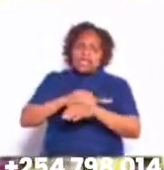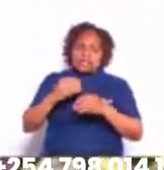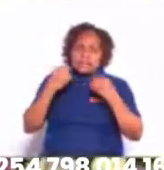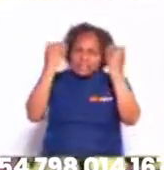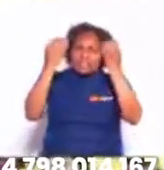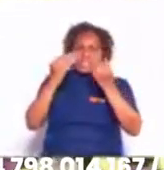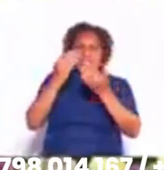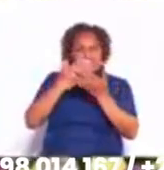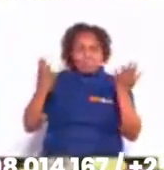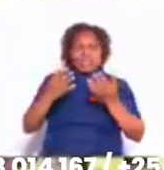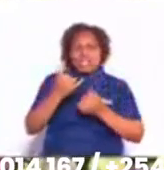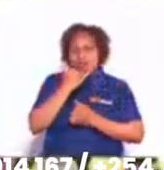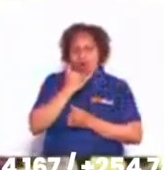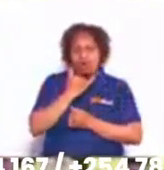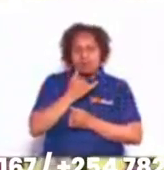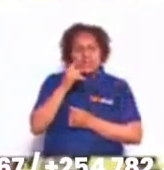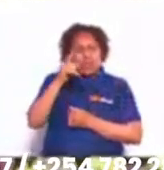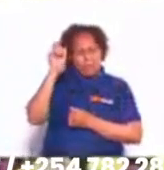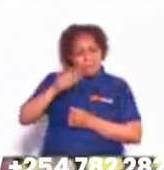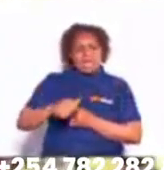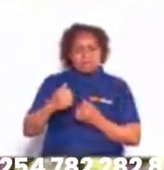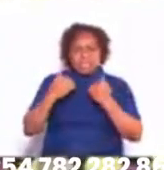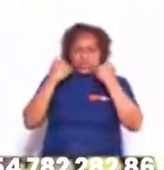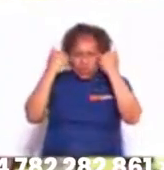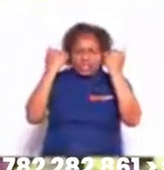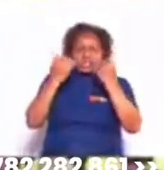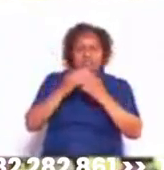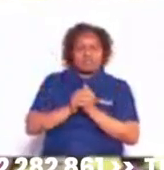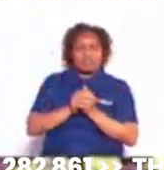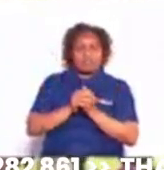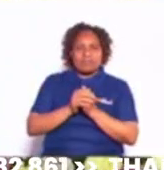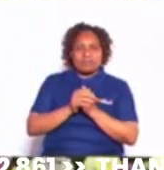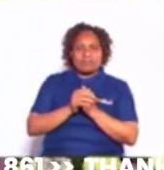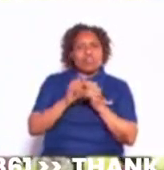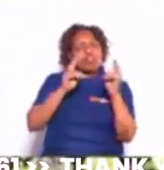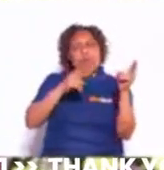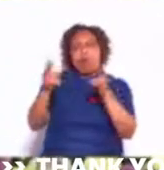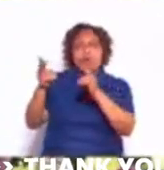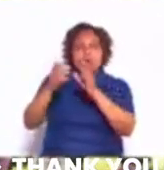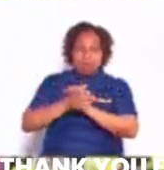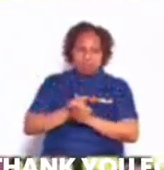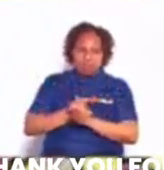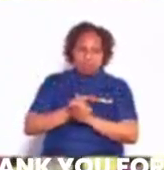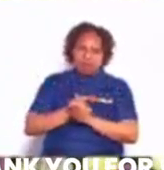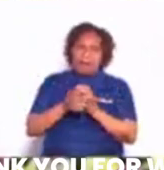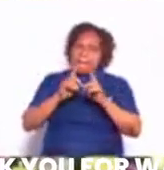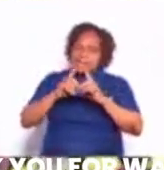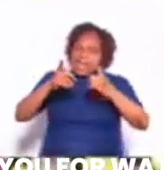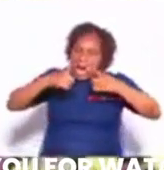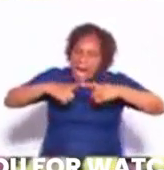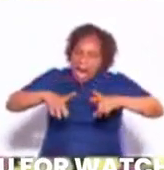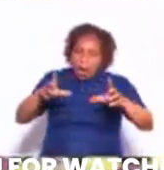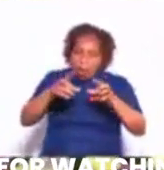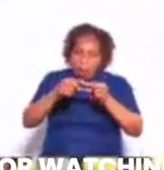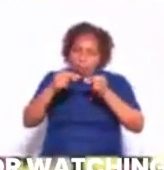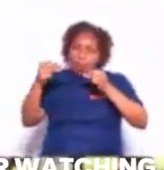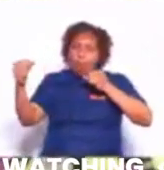with you. You must be stressed. That's normal. But don't allow it to go for a long